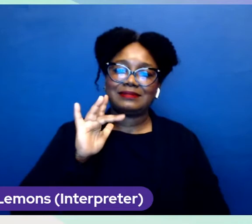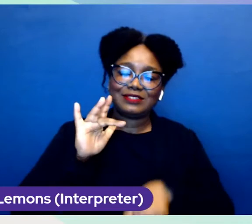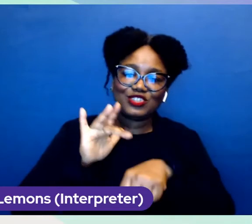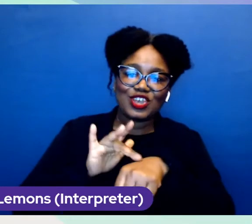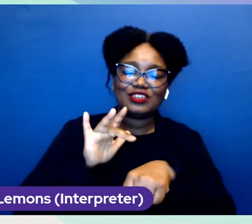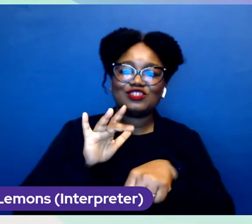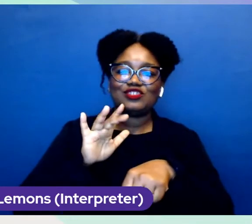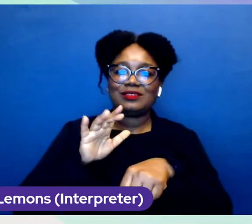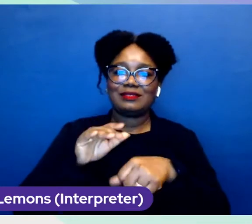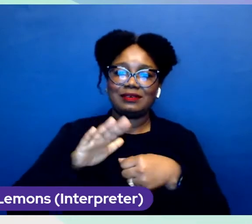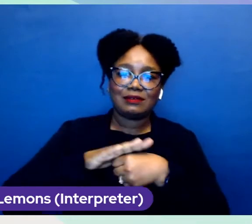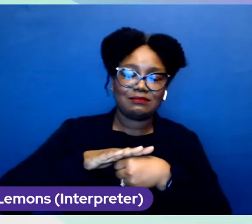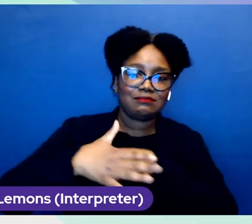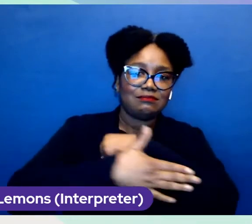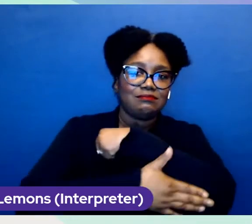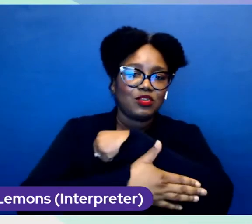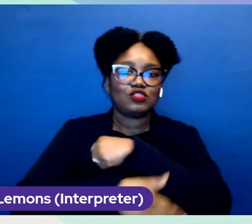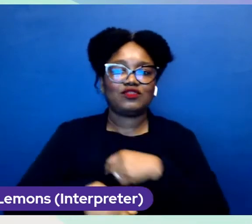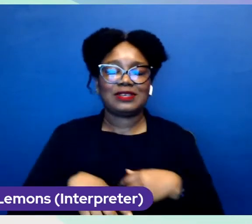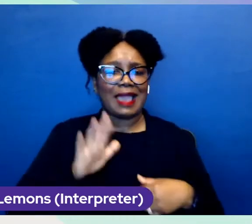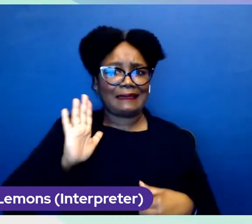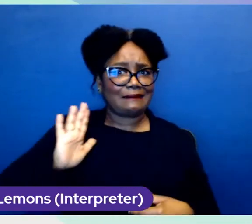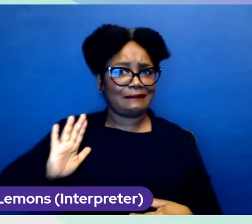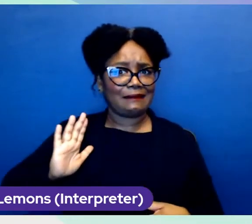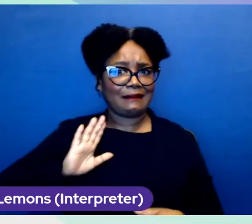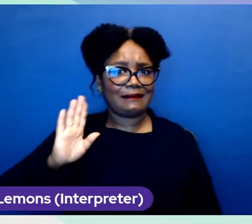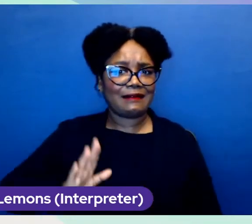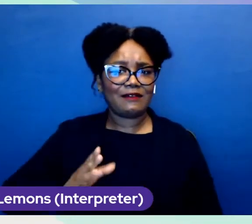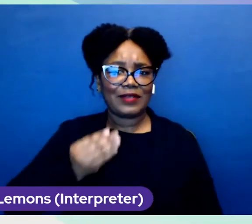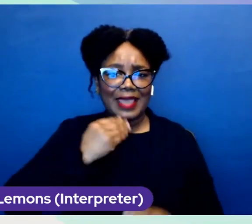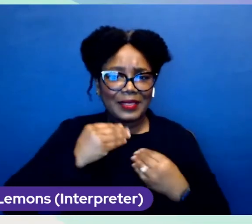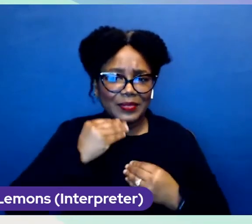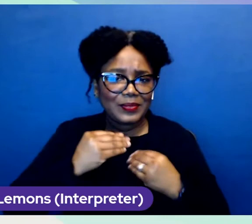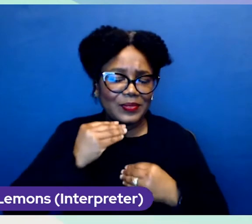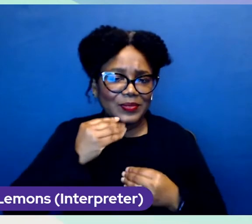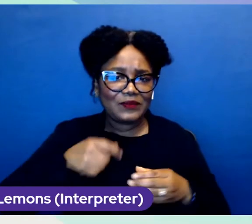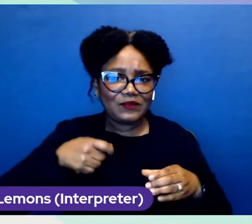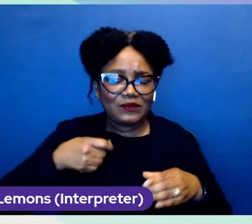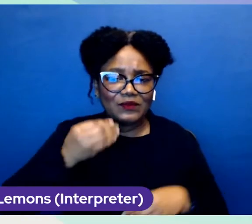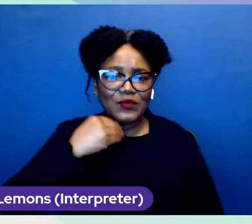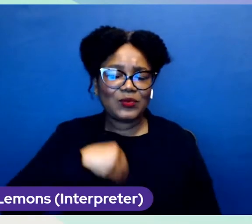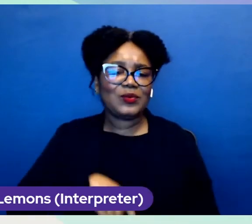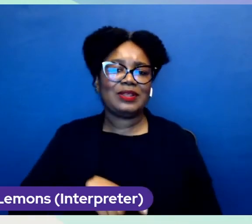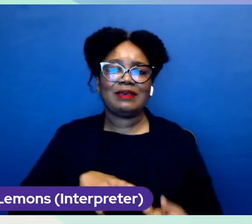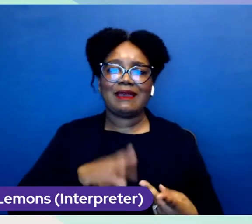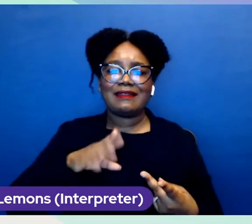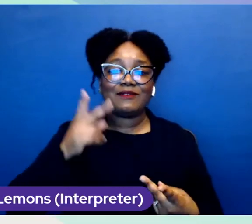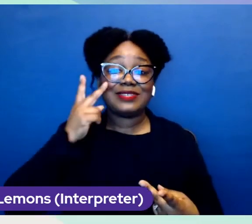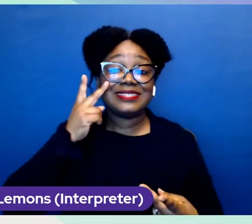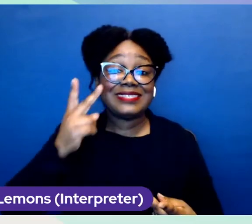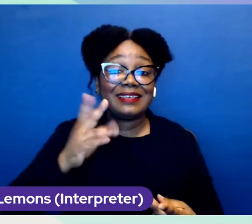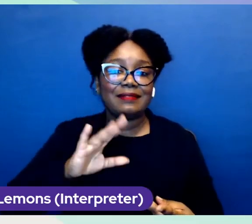as well. I had never had Egyptian food before. It was amazing. I had never seen and touched Egyptian